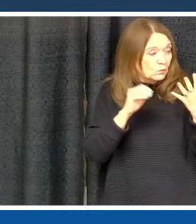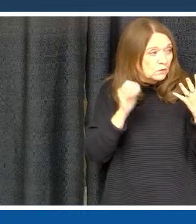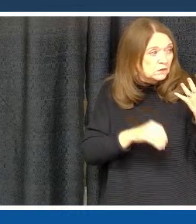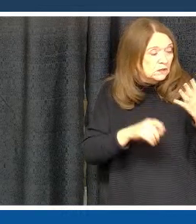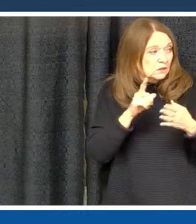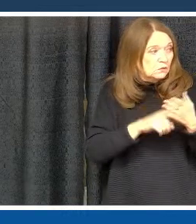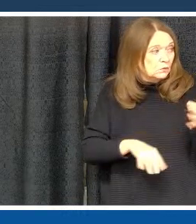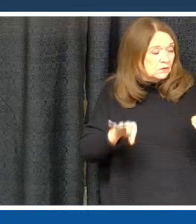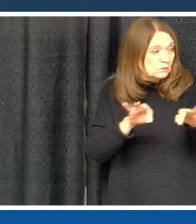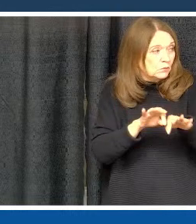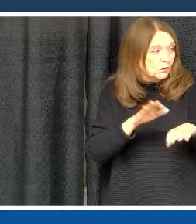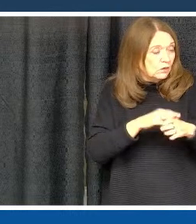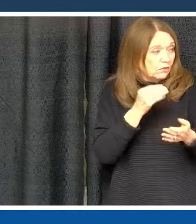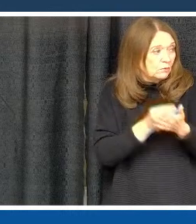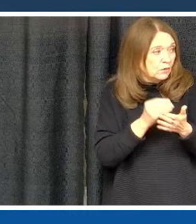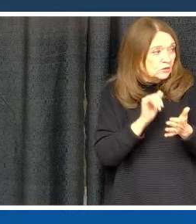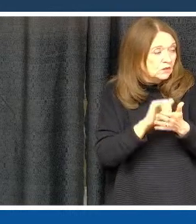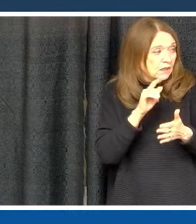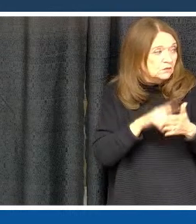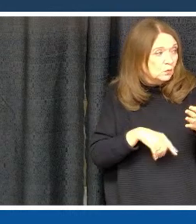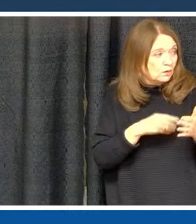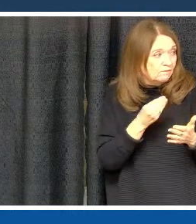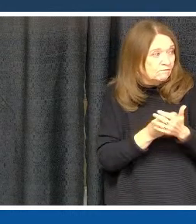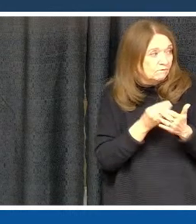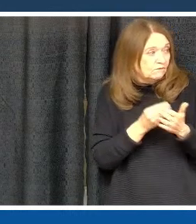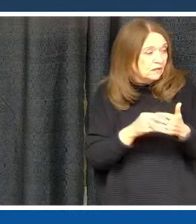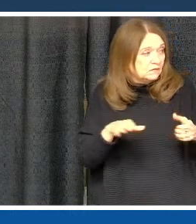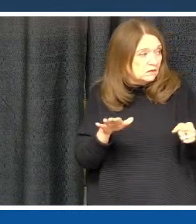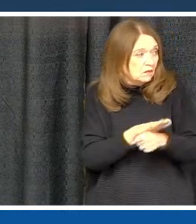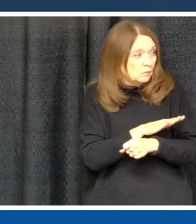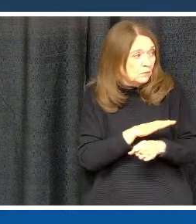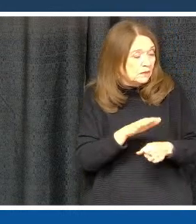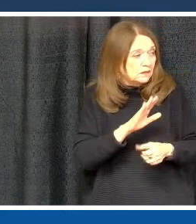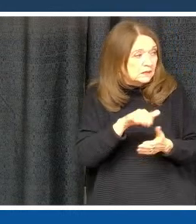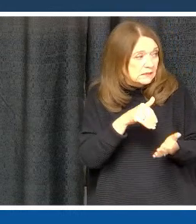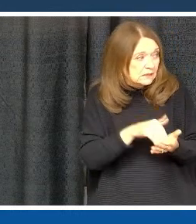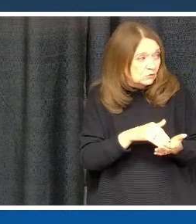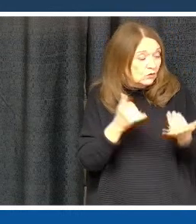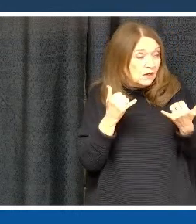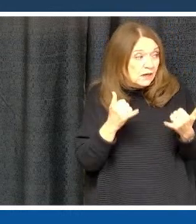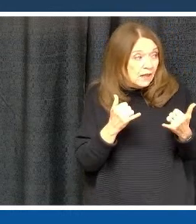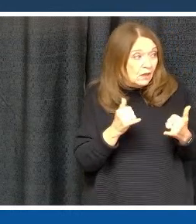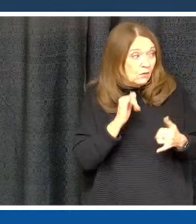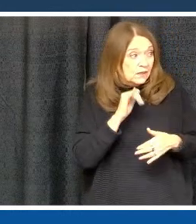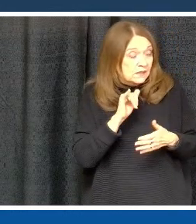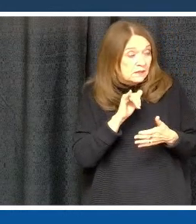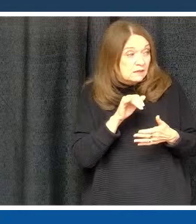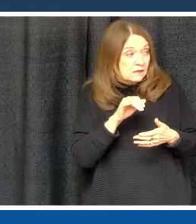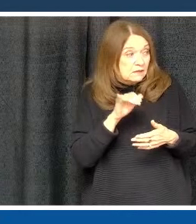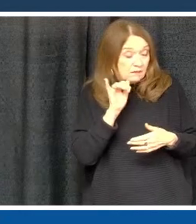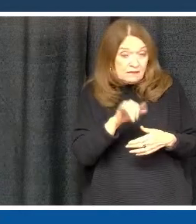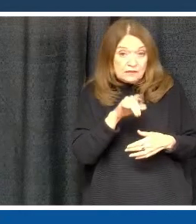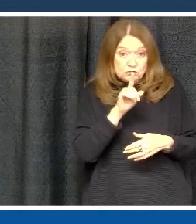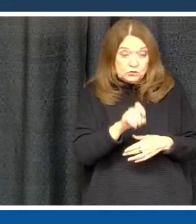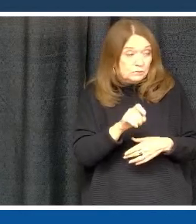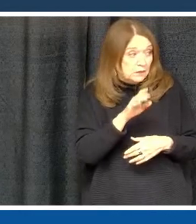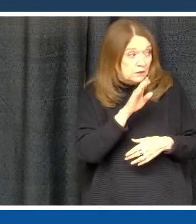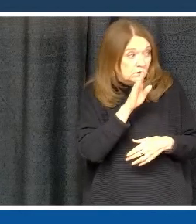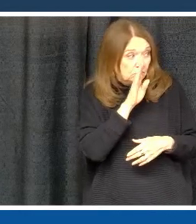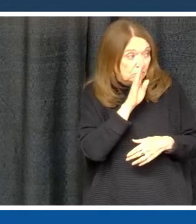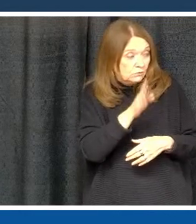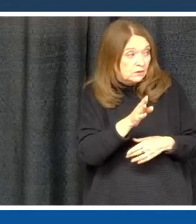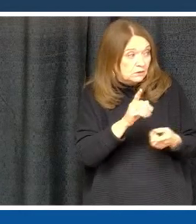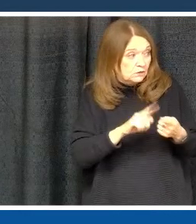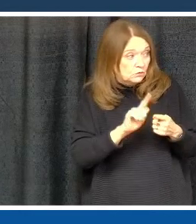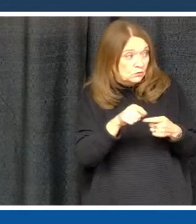on the budget. That is what funds the complete center. Now, should that be directly directed to just